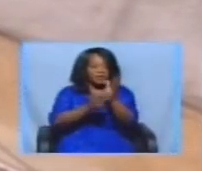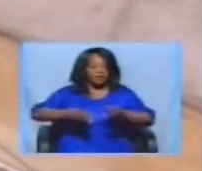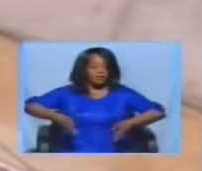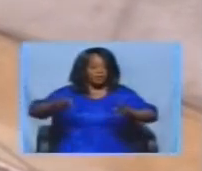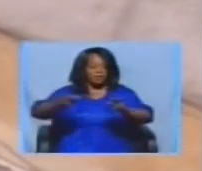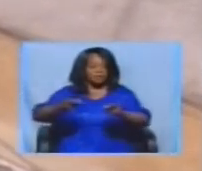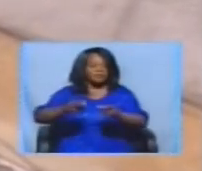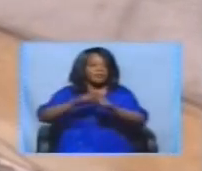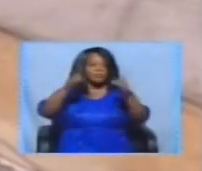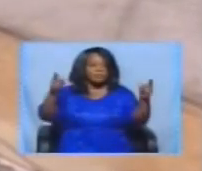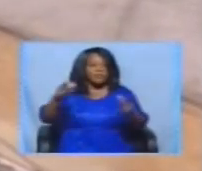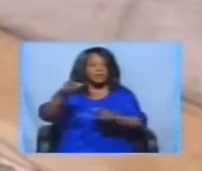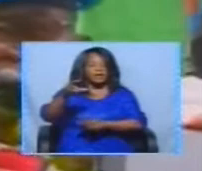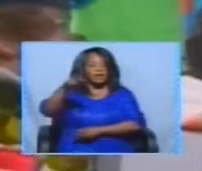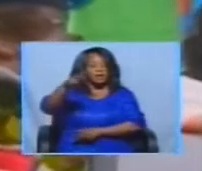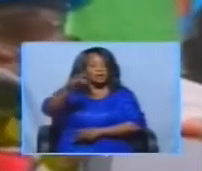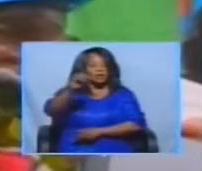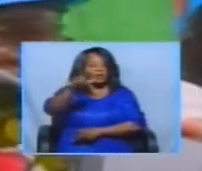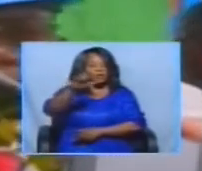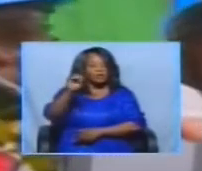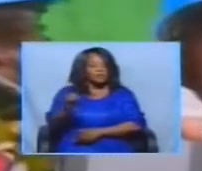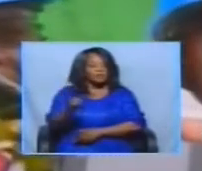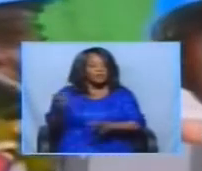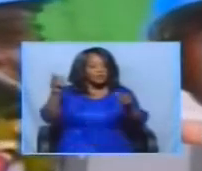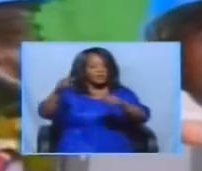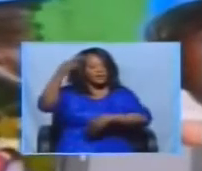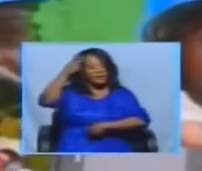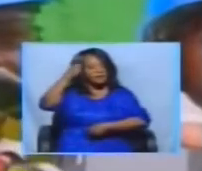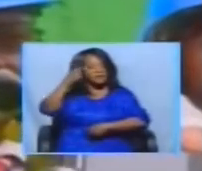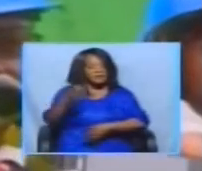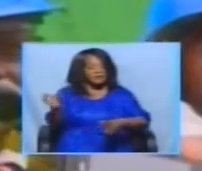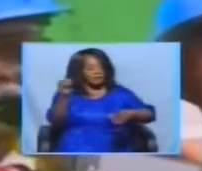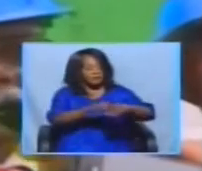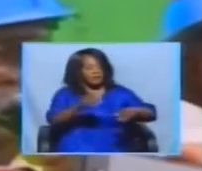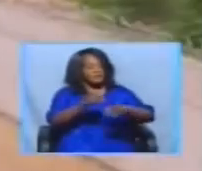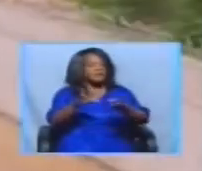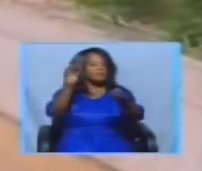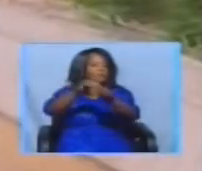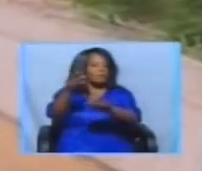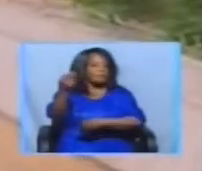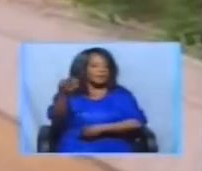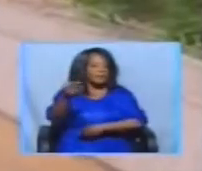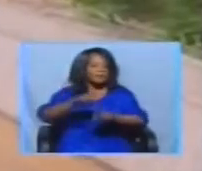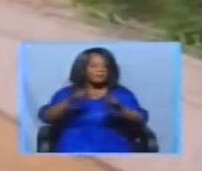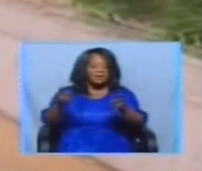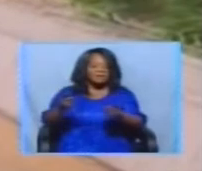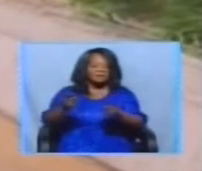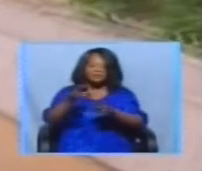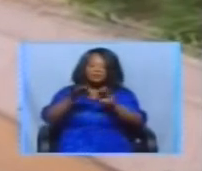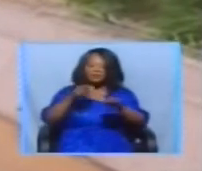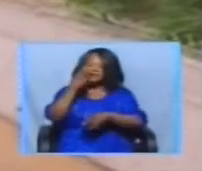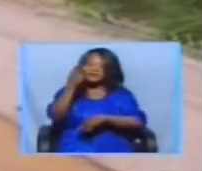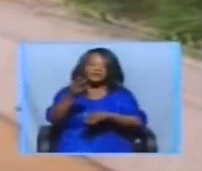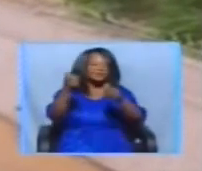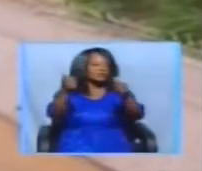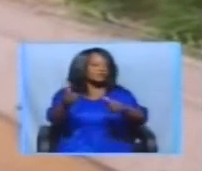American government for committing so much money to invest in this sector, as you say, which has not seen investments in a long time.